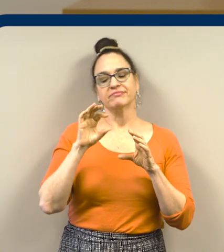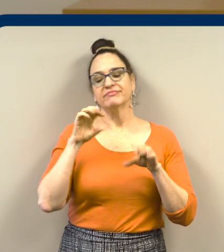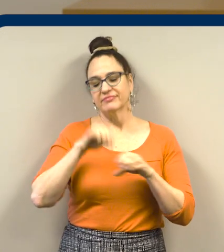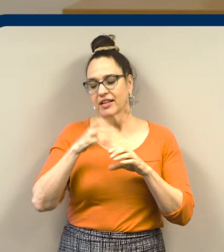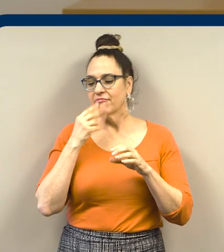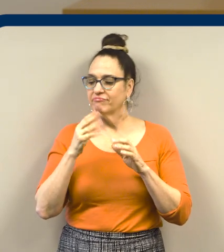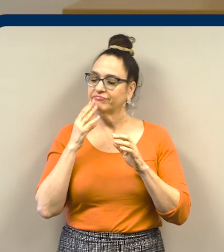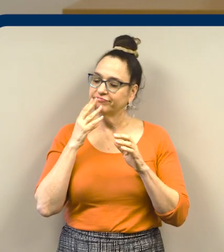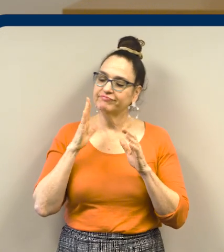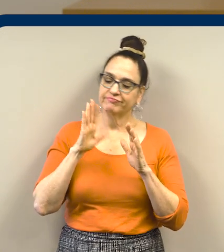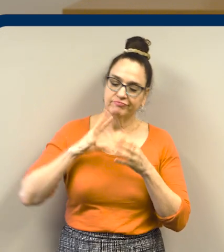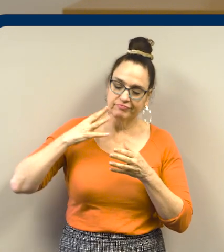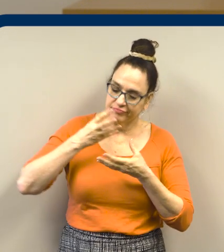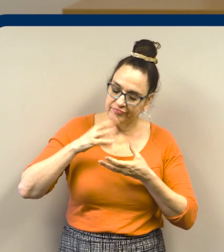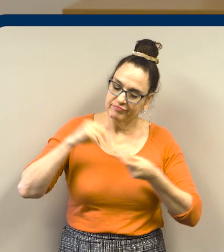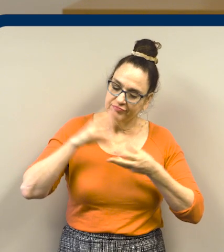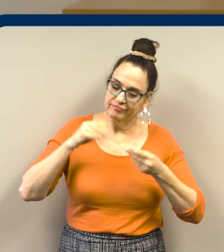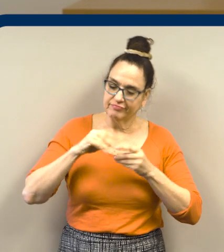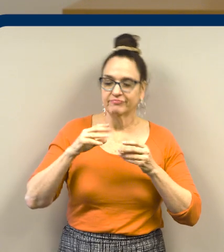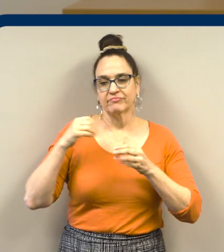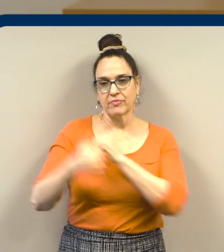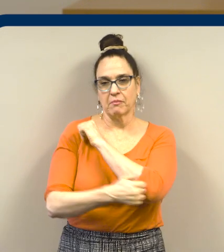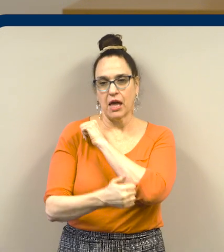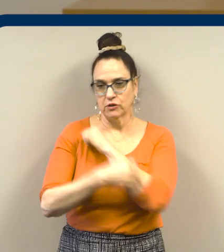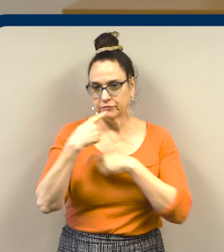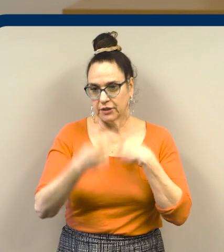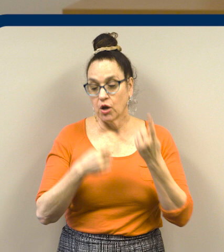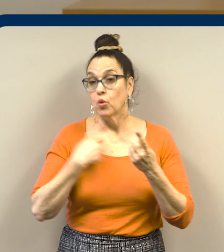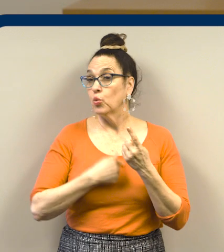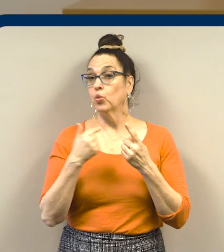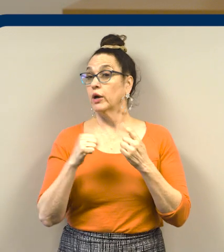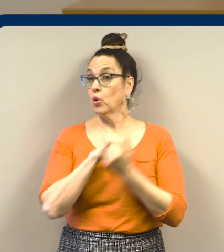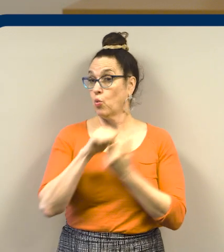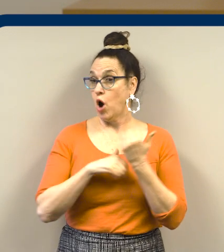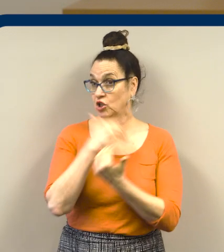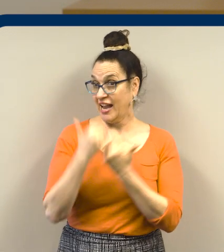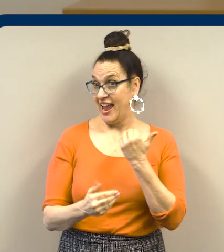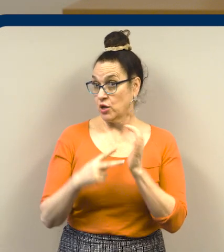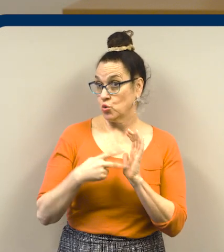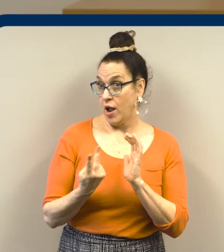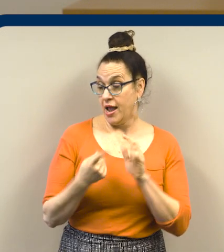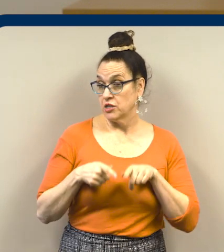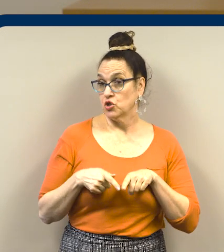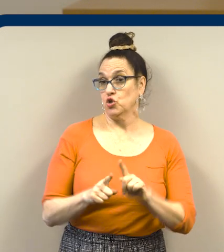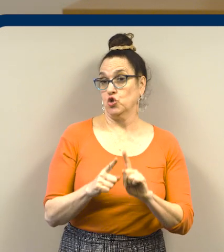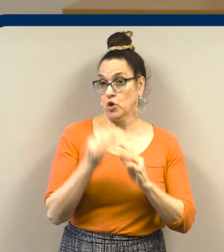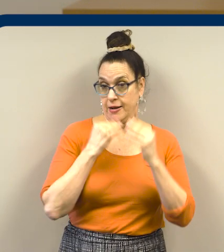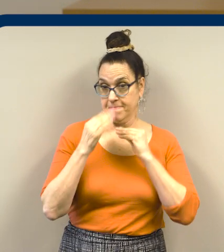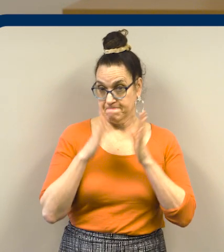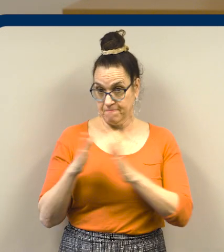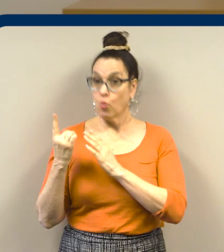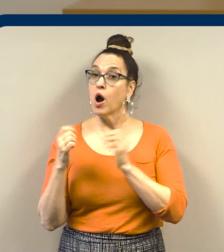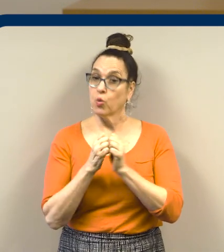Seder is to wash our hands. In fact, we do it twice during the Seder. One without a blessing, and the